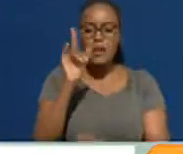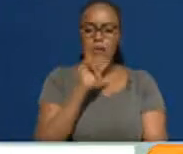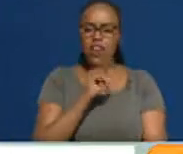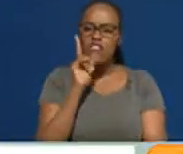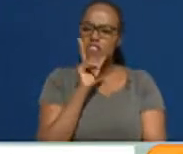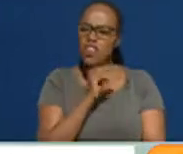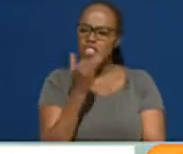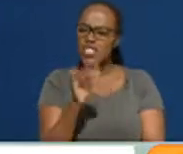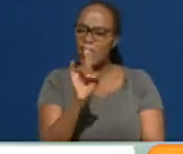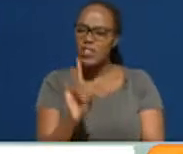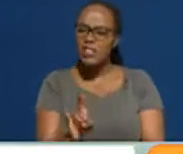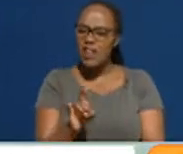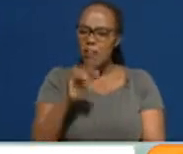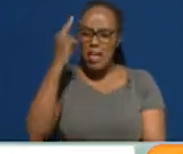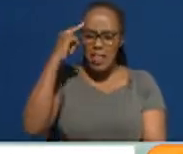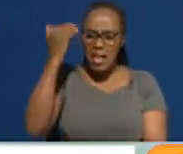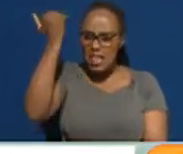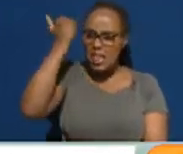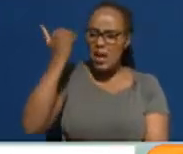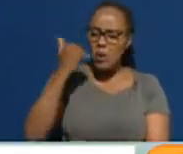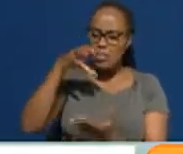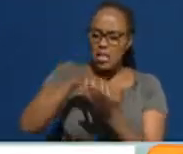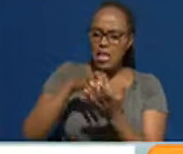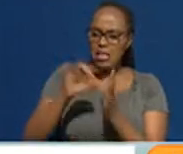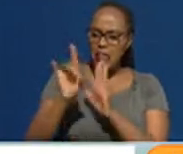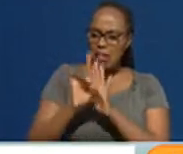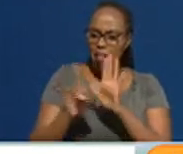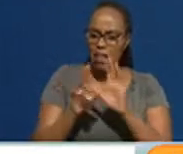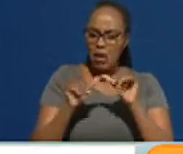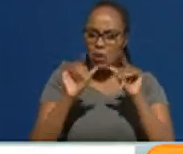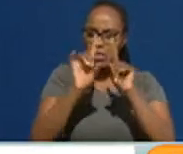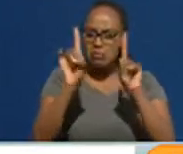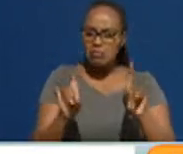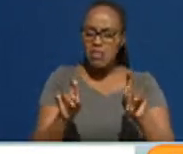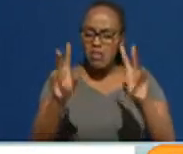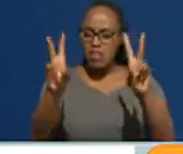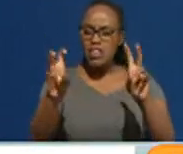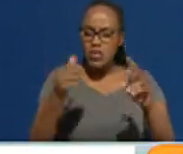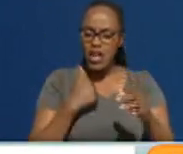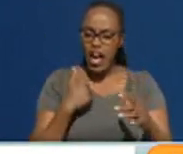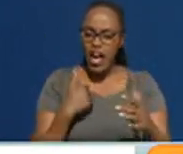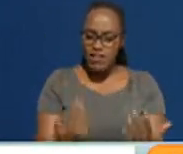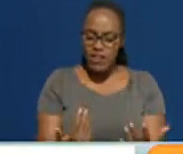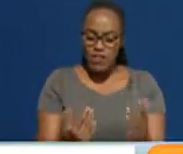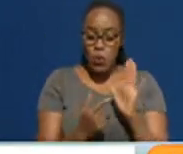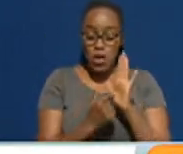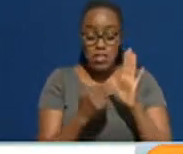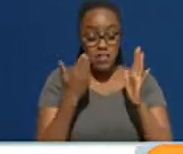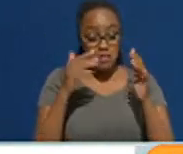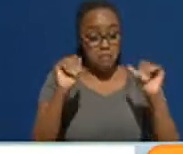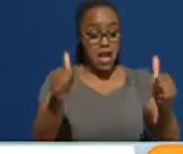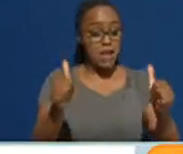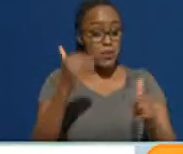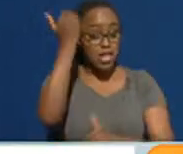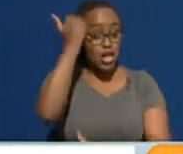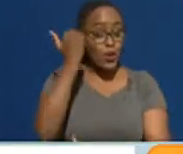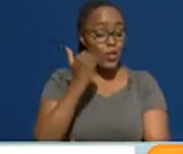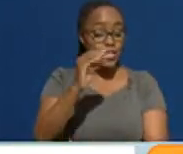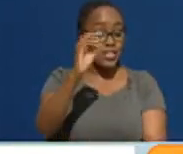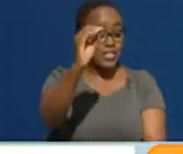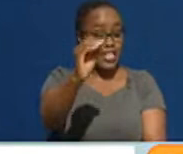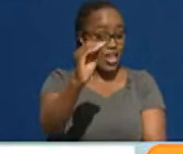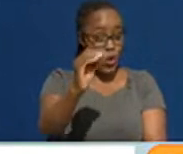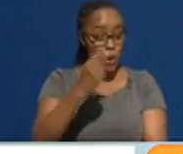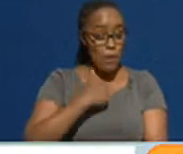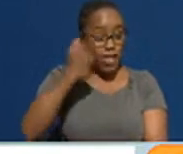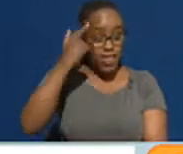now? I don't think it'll ever be over. Any court cases out there, anything still pending on this matter? Well, nothing. We were vindicated in court. I think